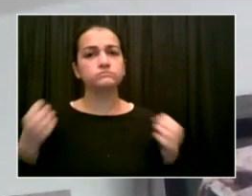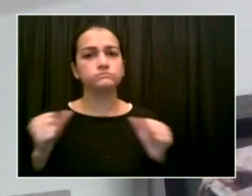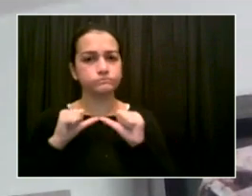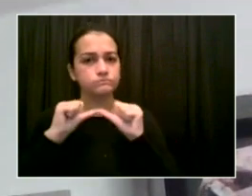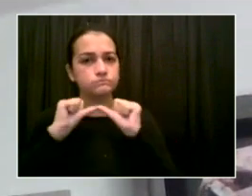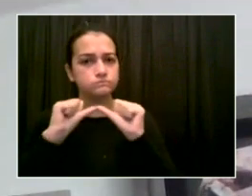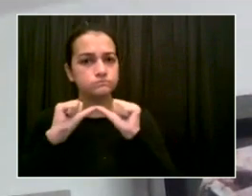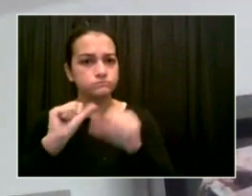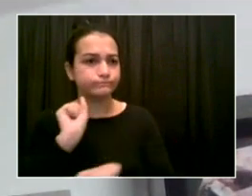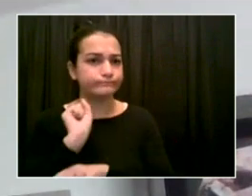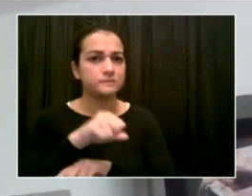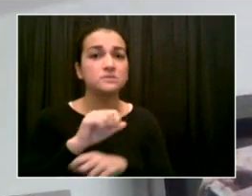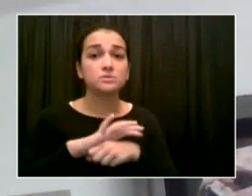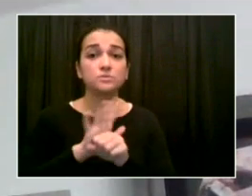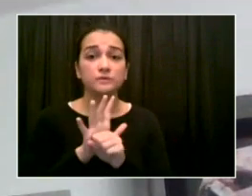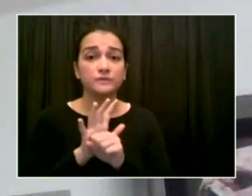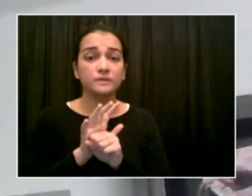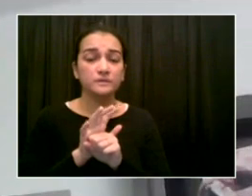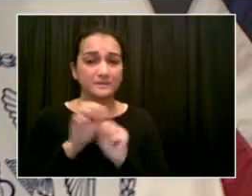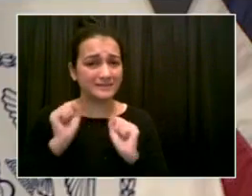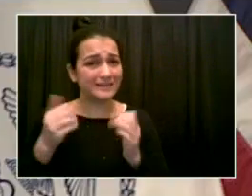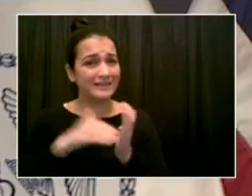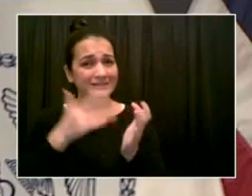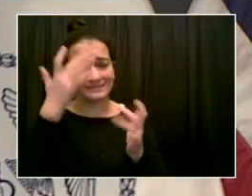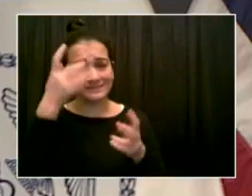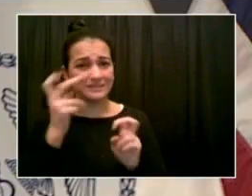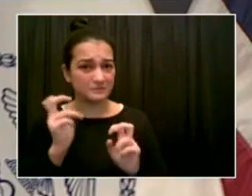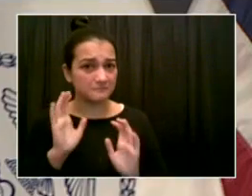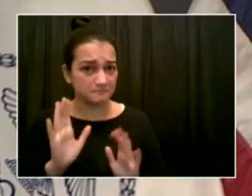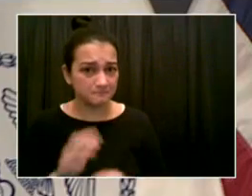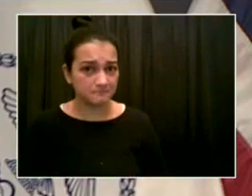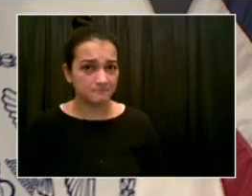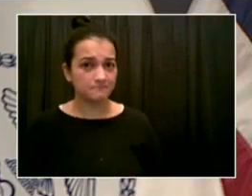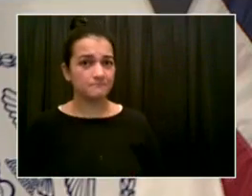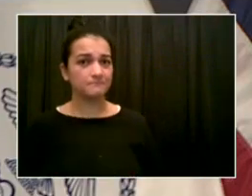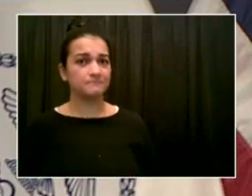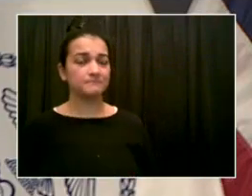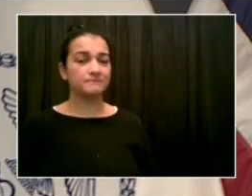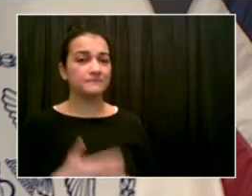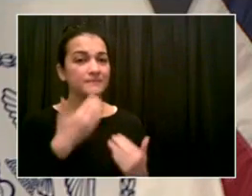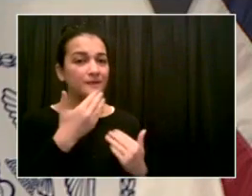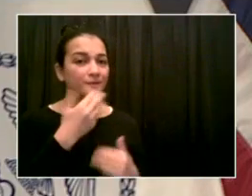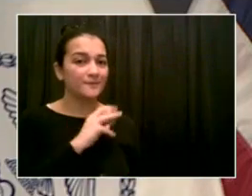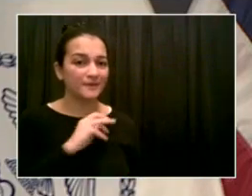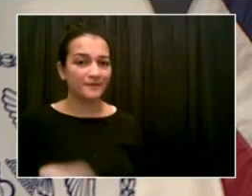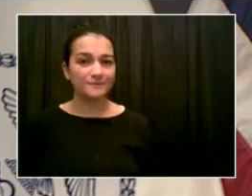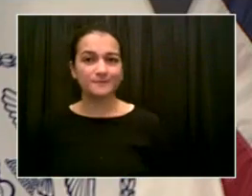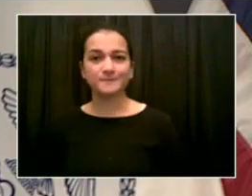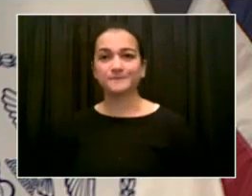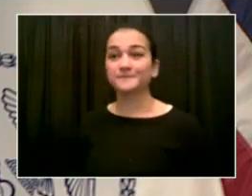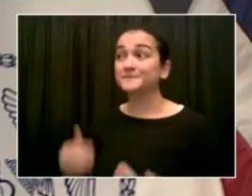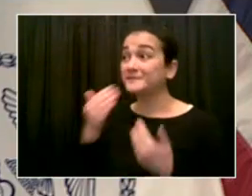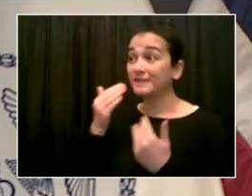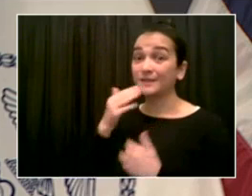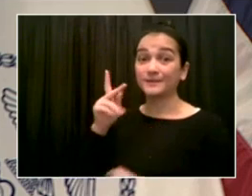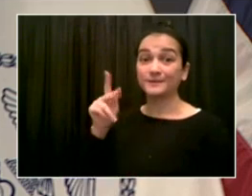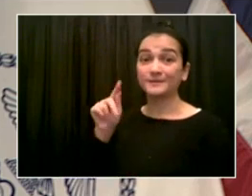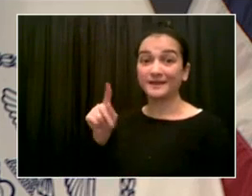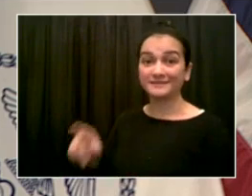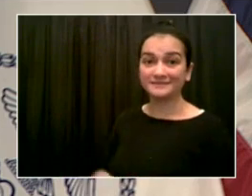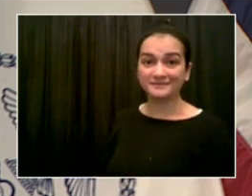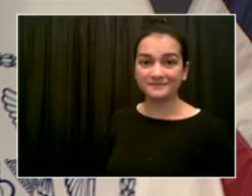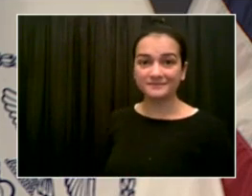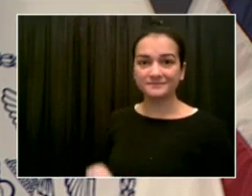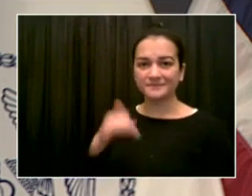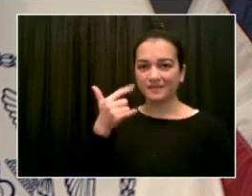fully vaccinated. Thank you, sir. Thank you, Dr. Katz. Another myth busted. Here's the third. Dr. Long,